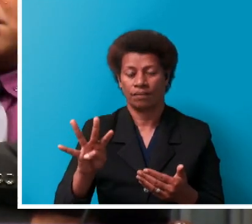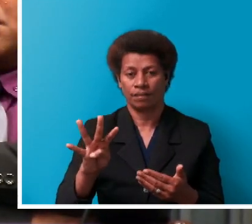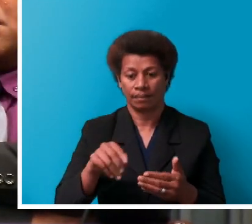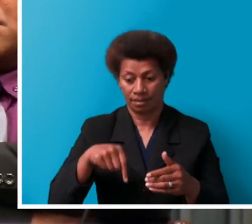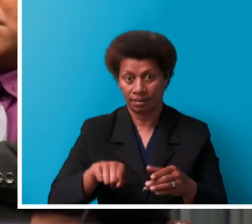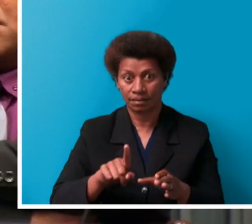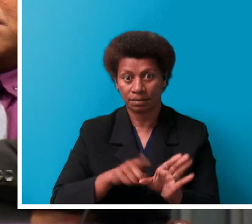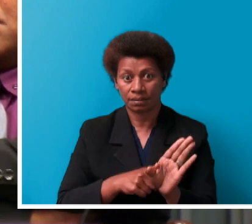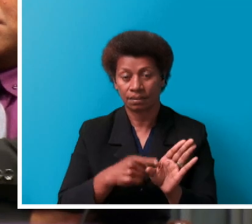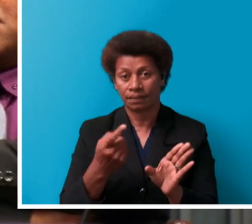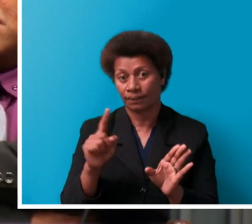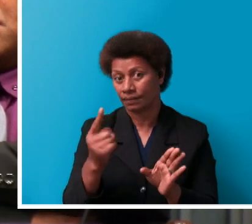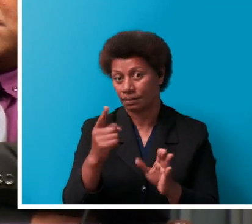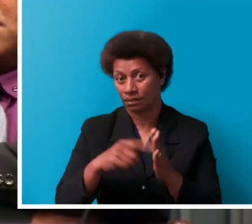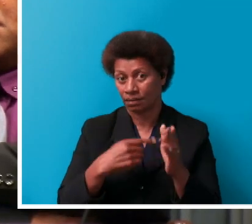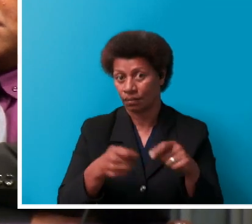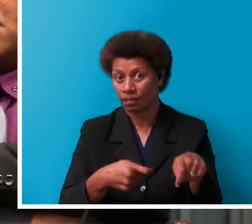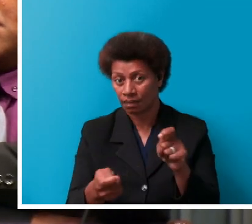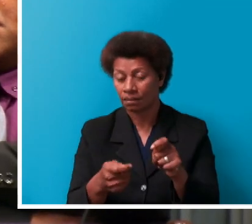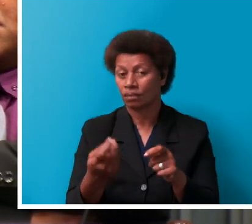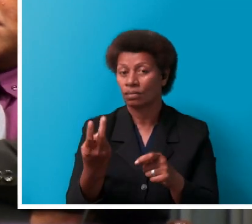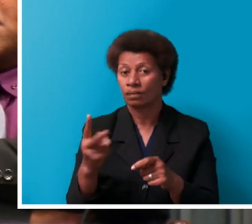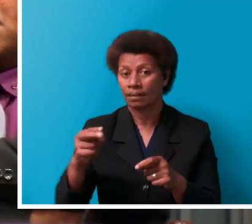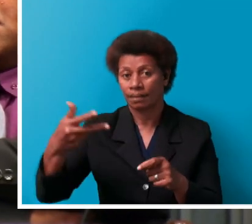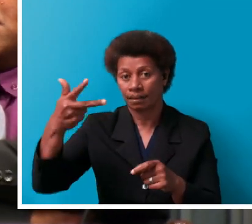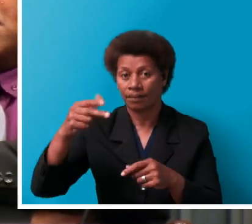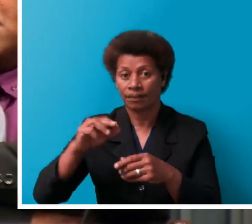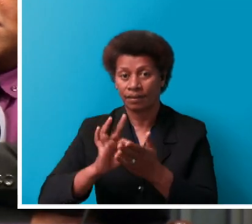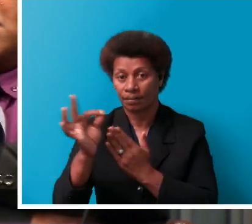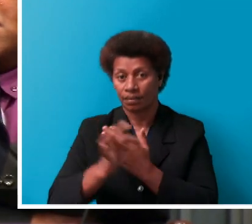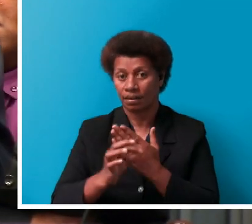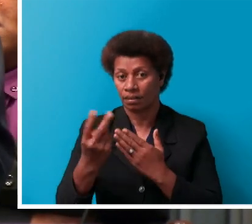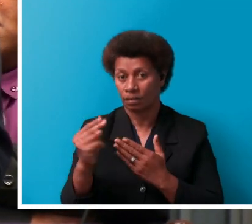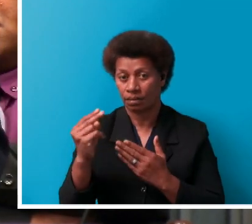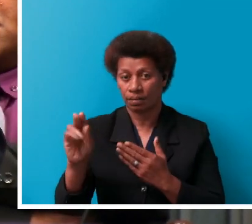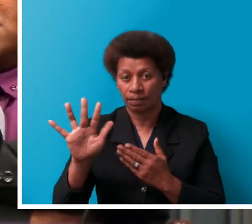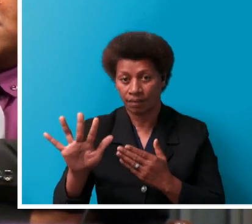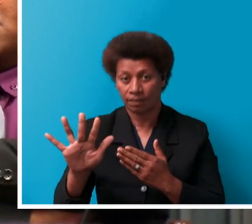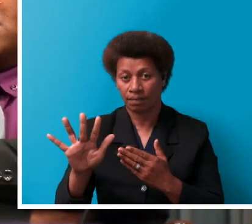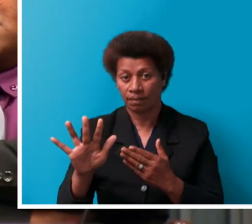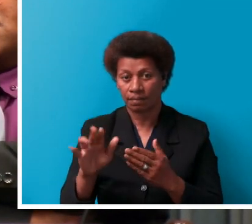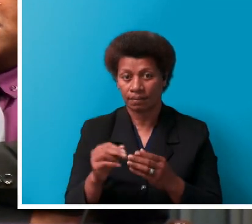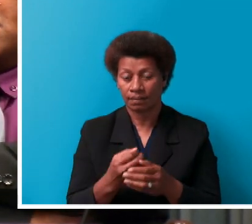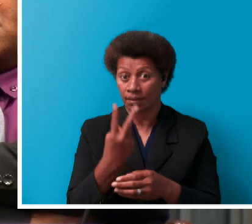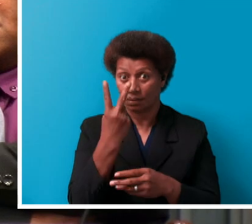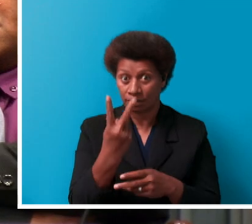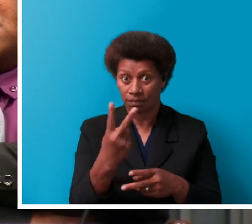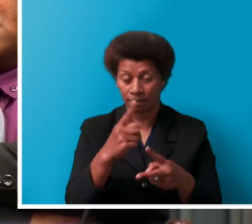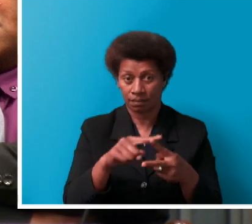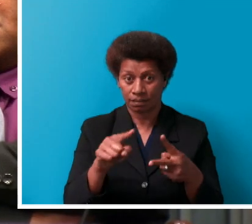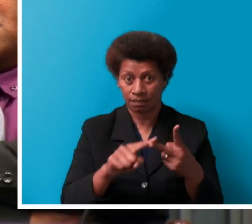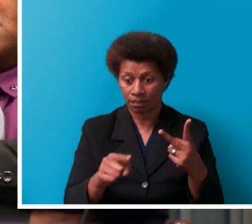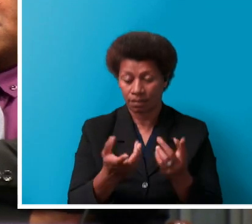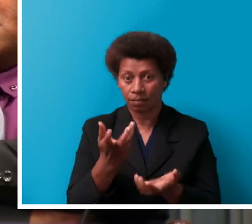1st January to 28th February 2025, there has been 2 fatalities compared to